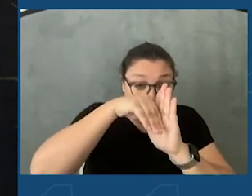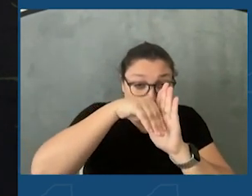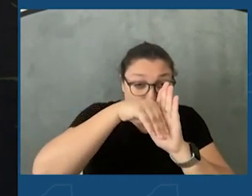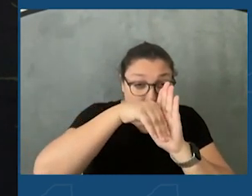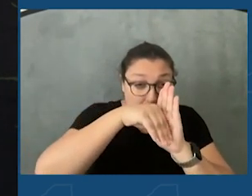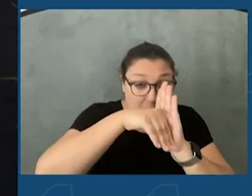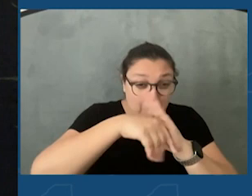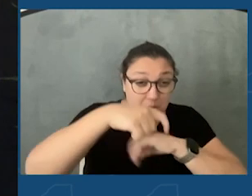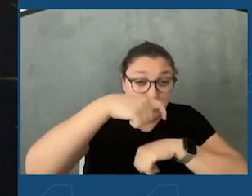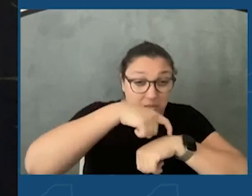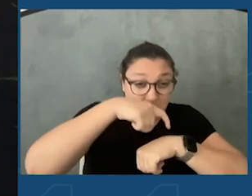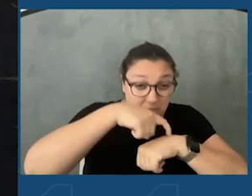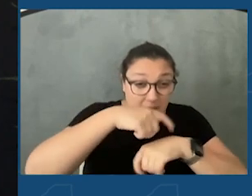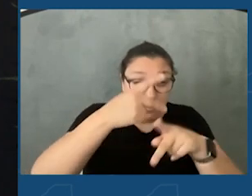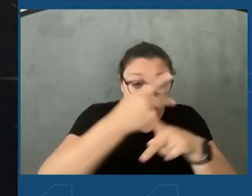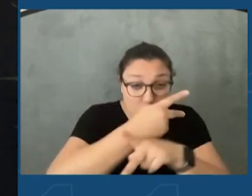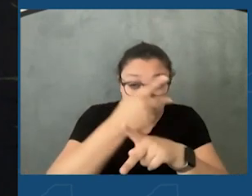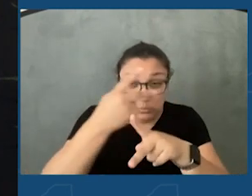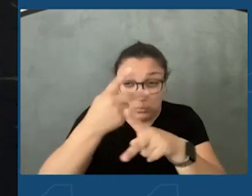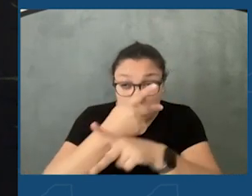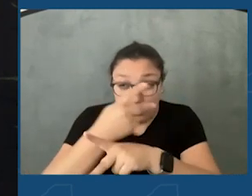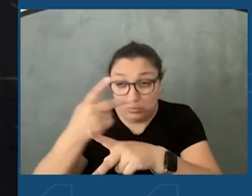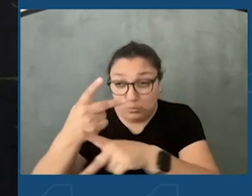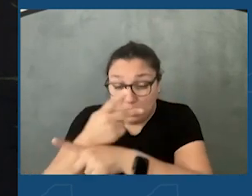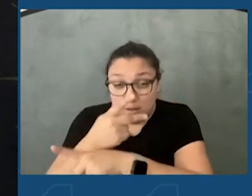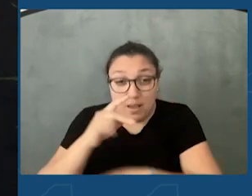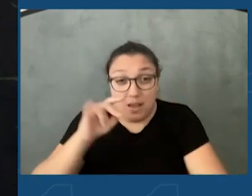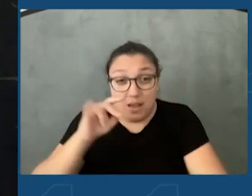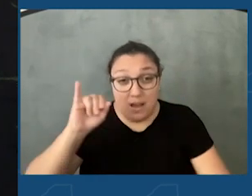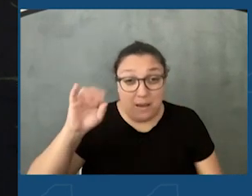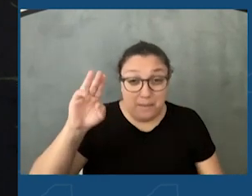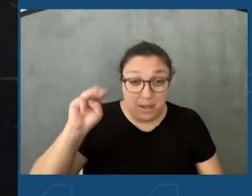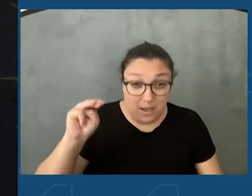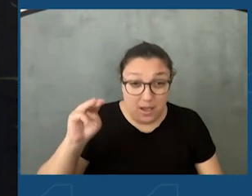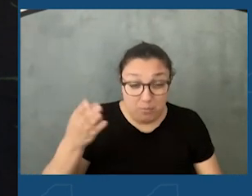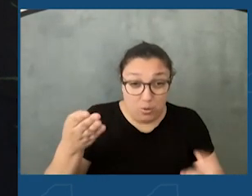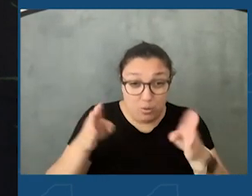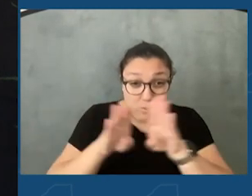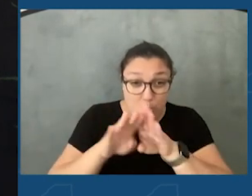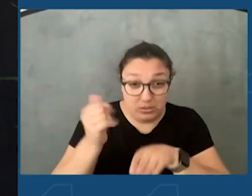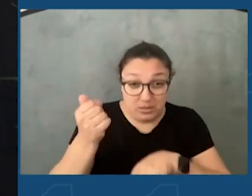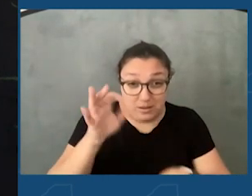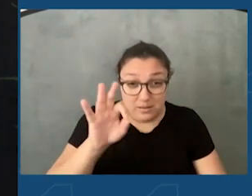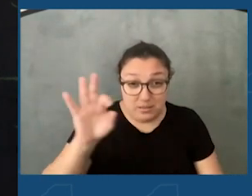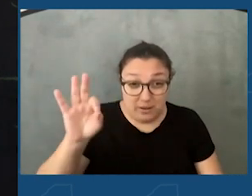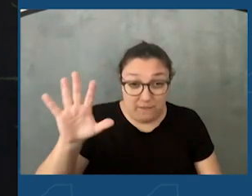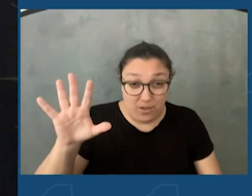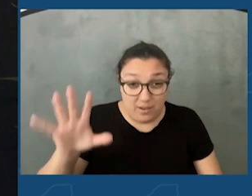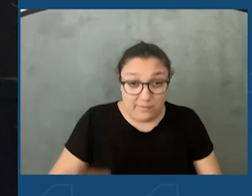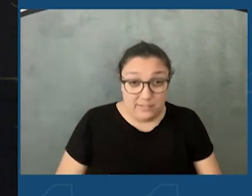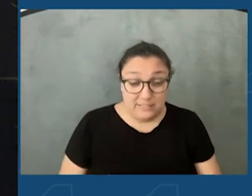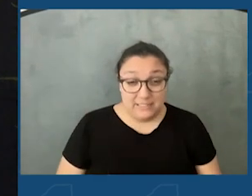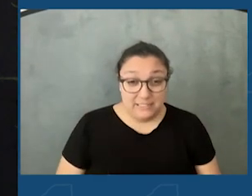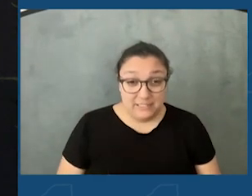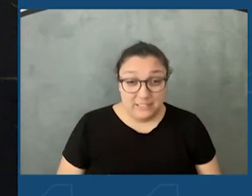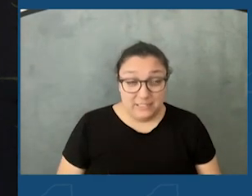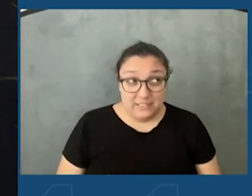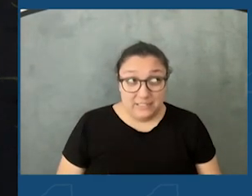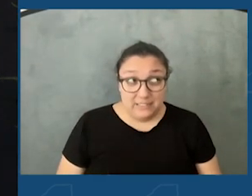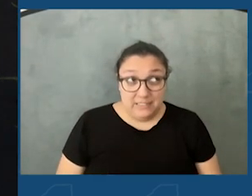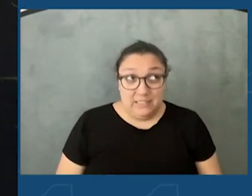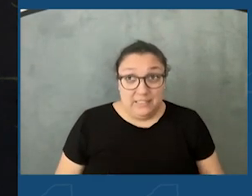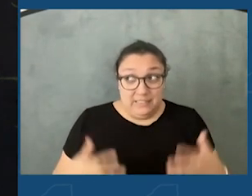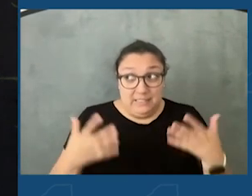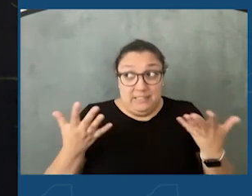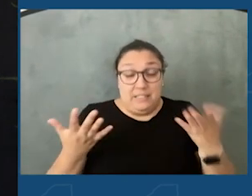And closing in 1995, a baby born at that time is already done with college,